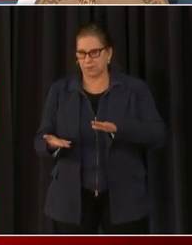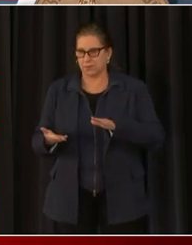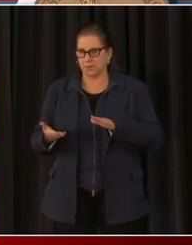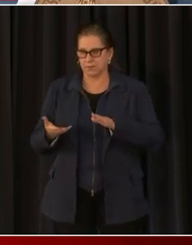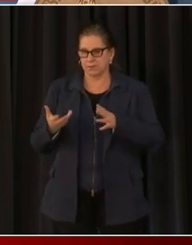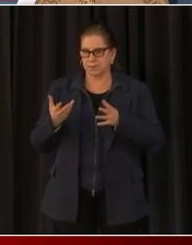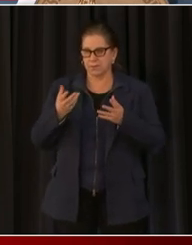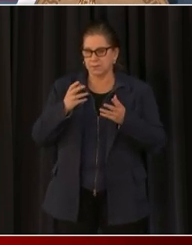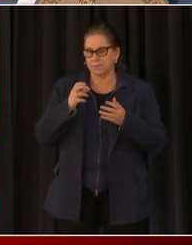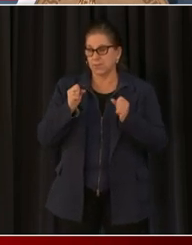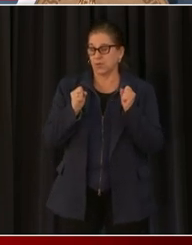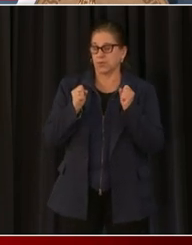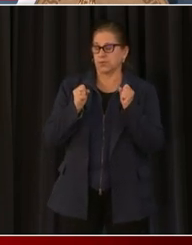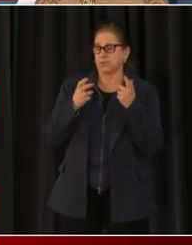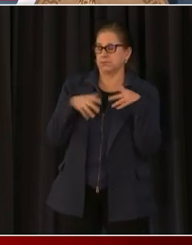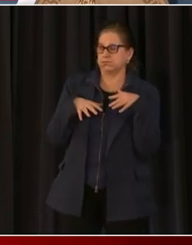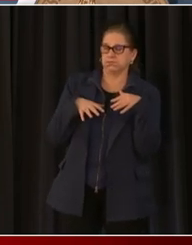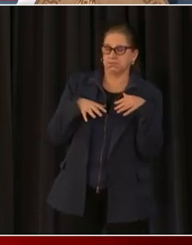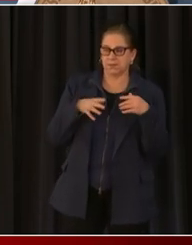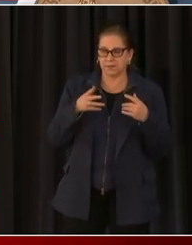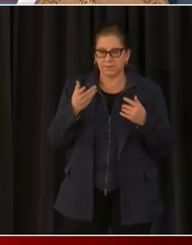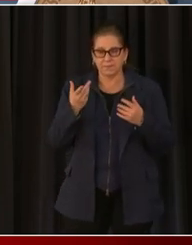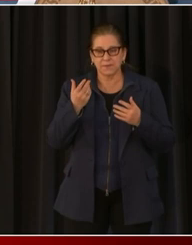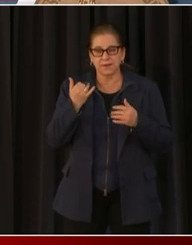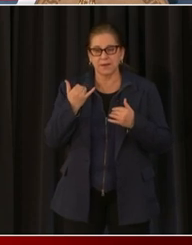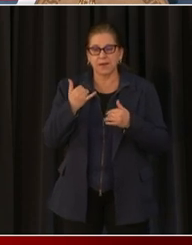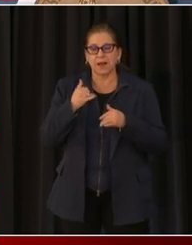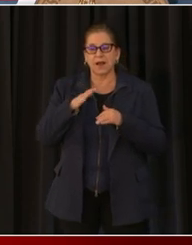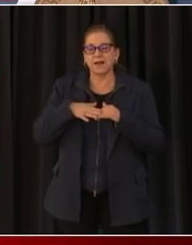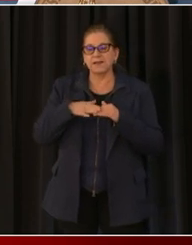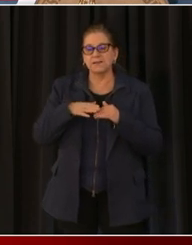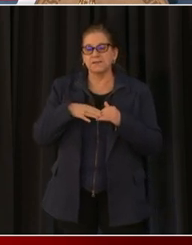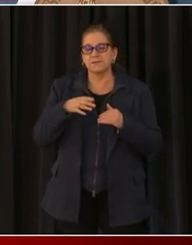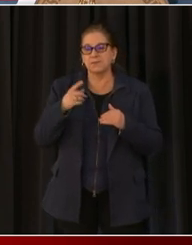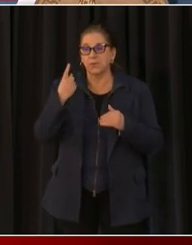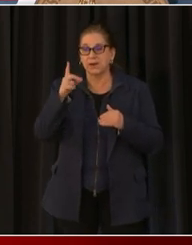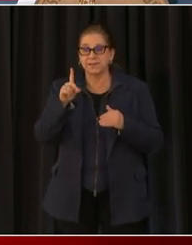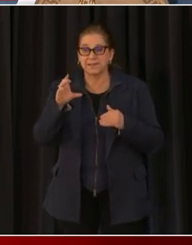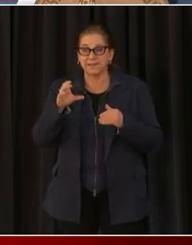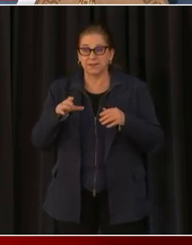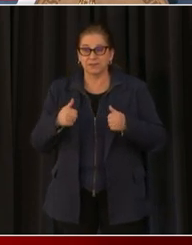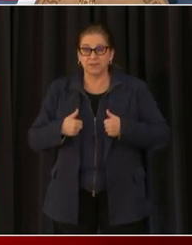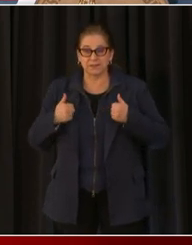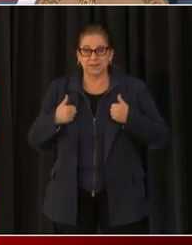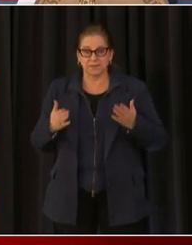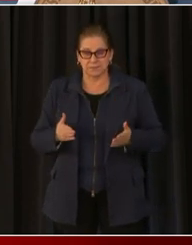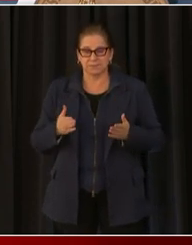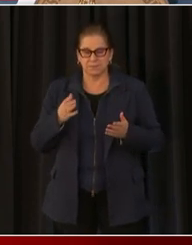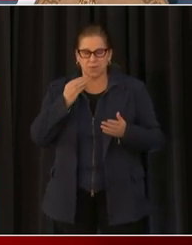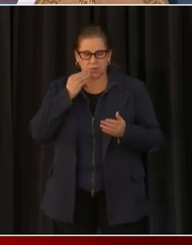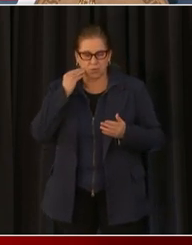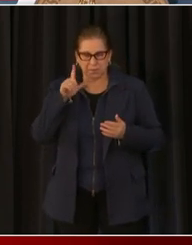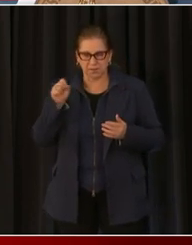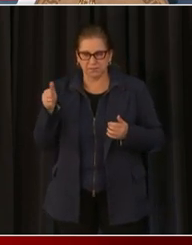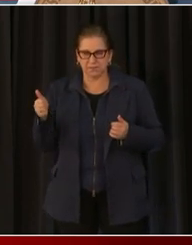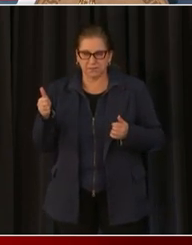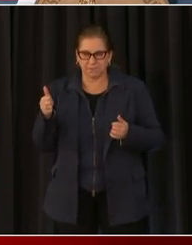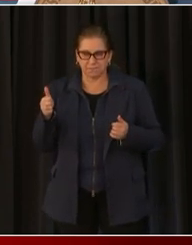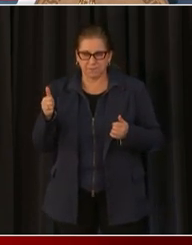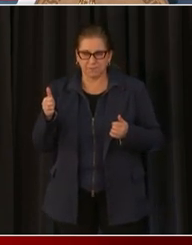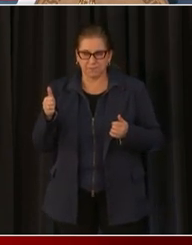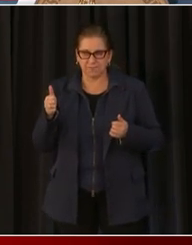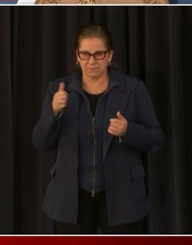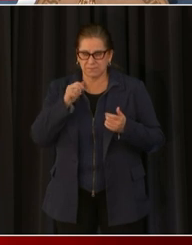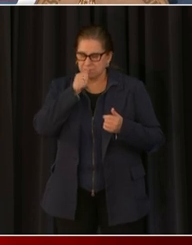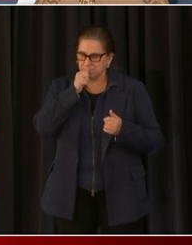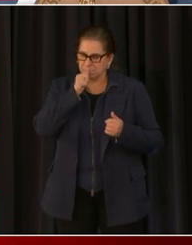this cold snap from at least one resident experiencing homelessness. So please